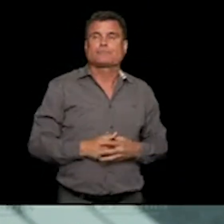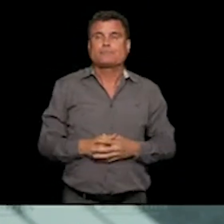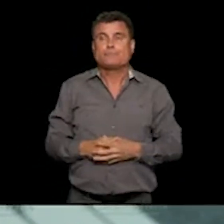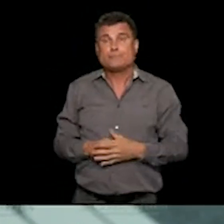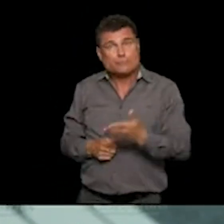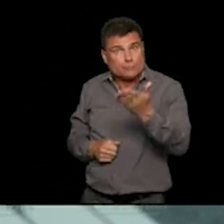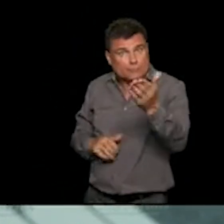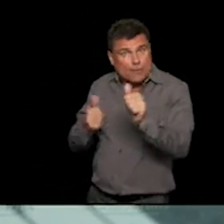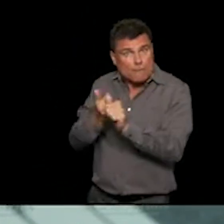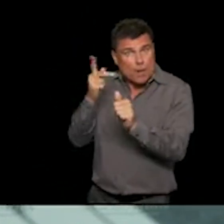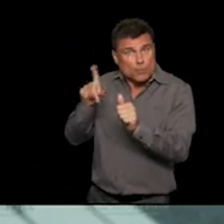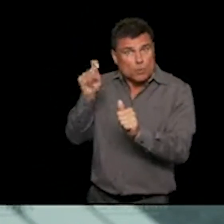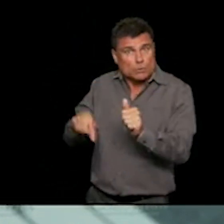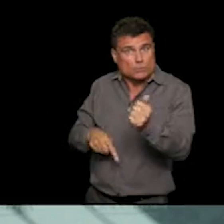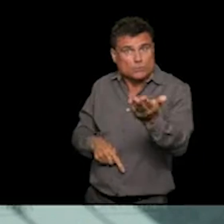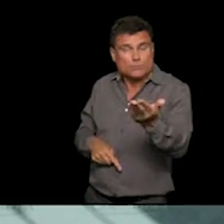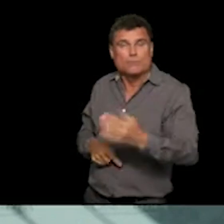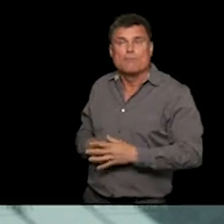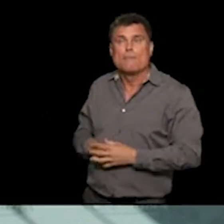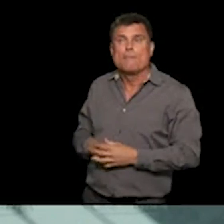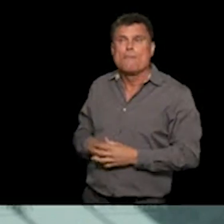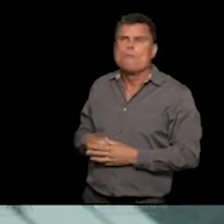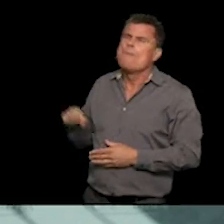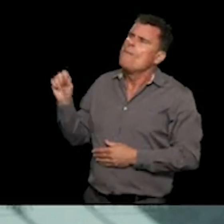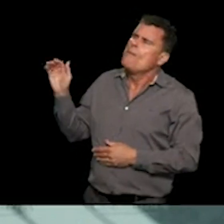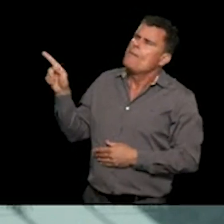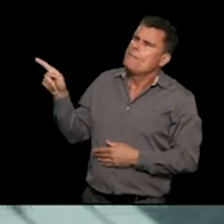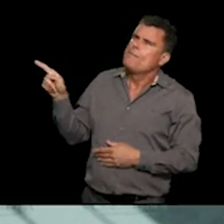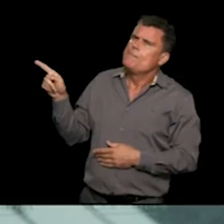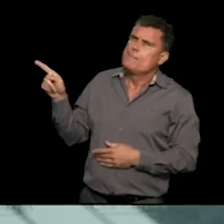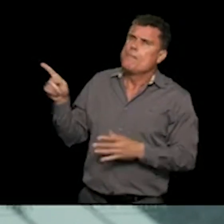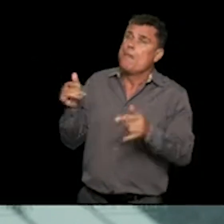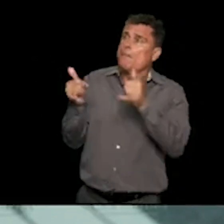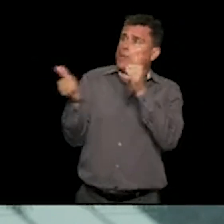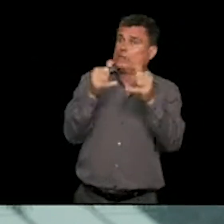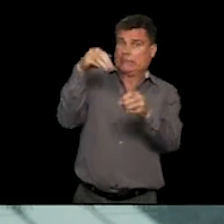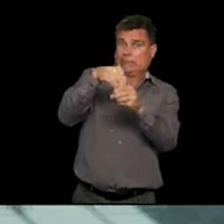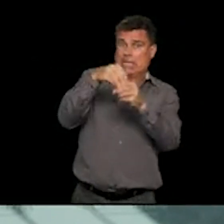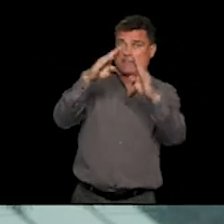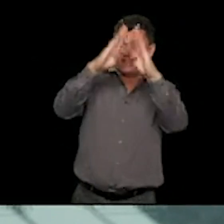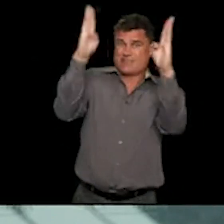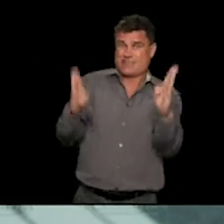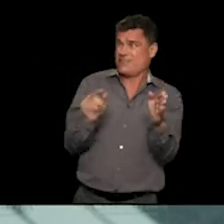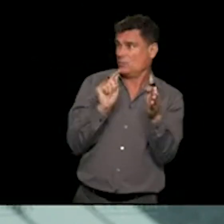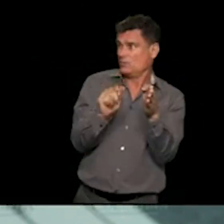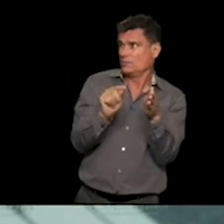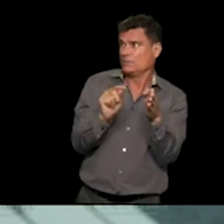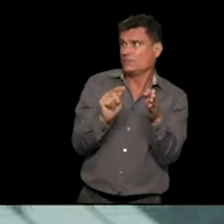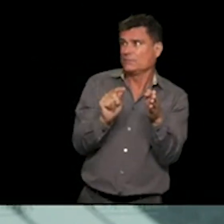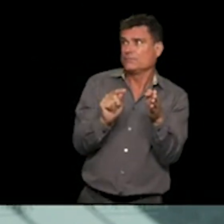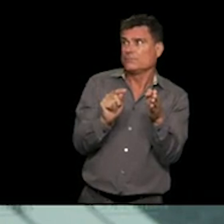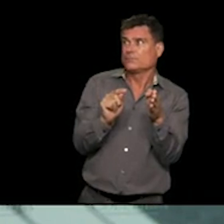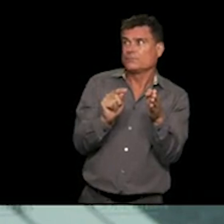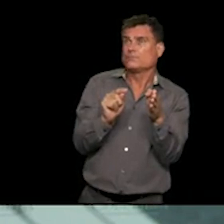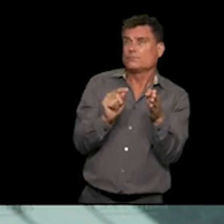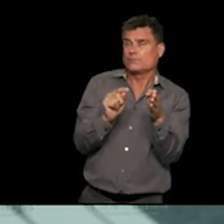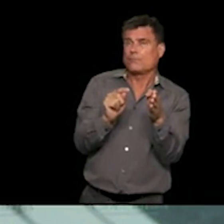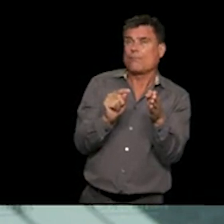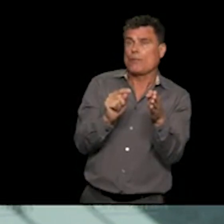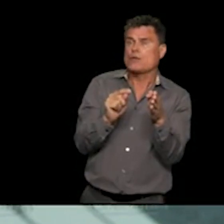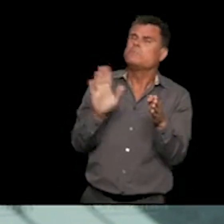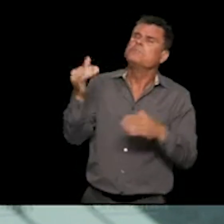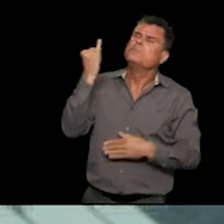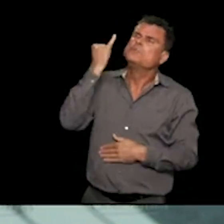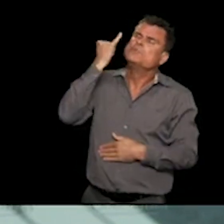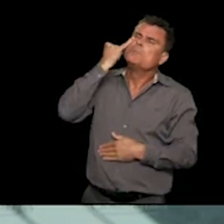follow-up? I do. I'm just wondering about the scenario of a house party, and I'm hoping you can just confirm or clarify that I understand this correctly.